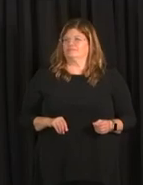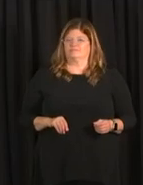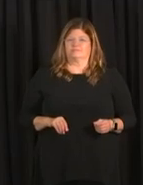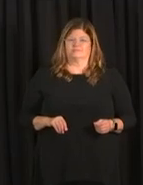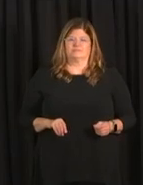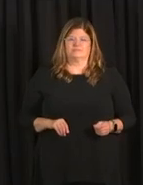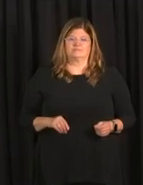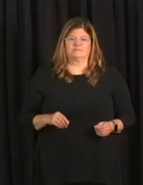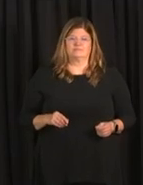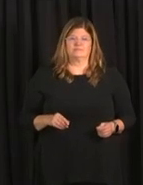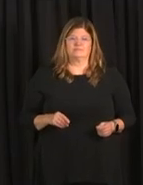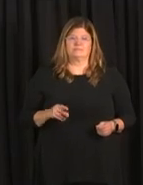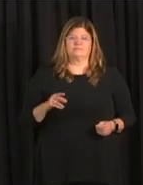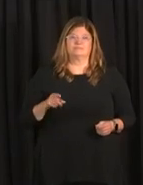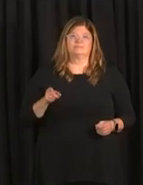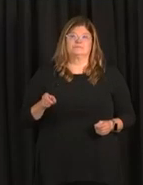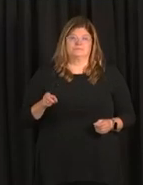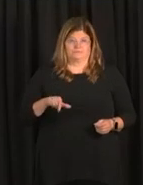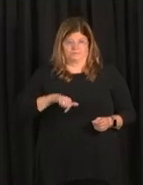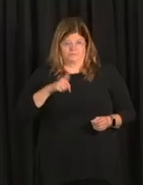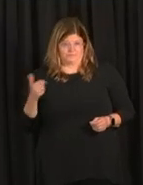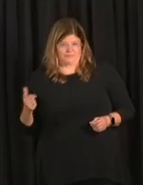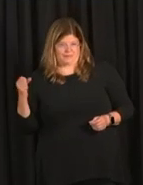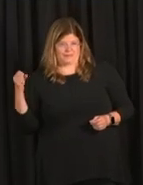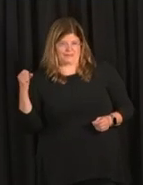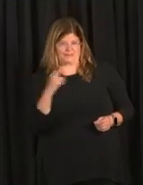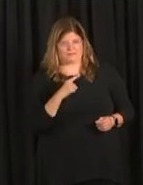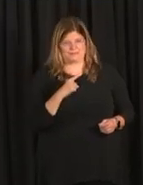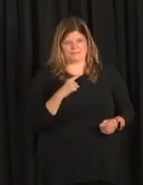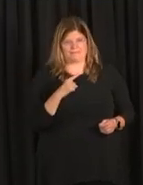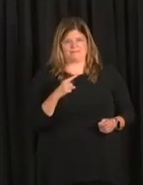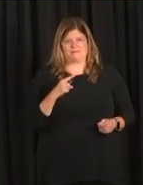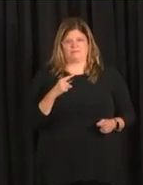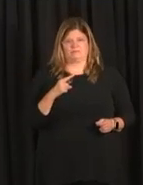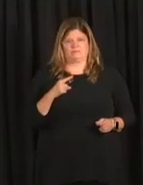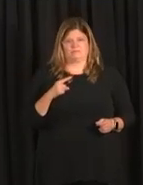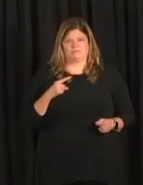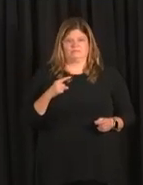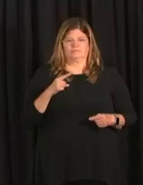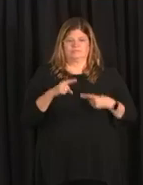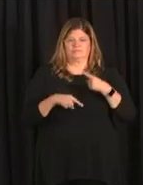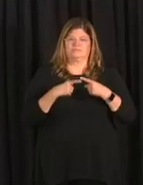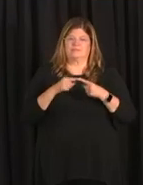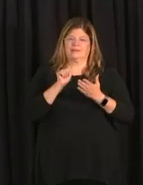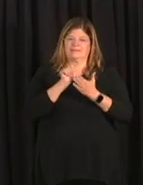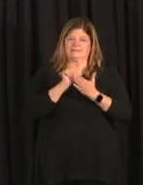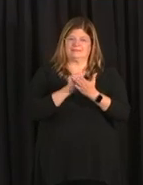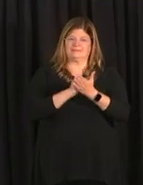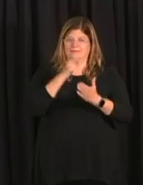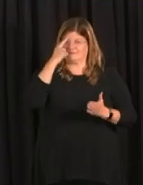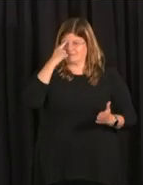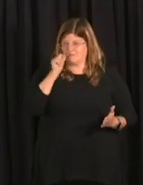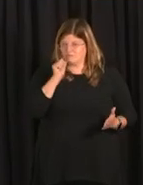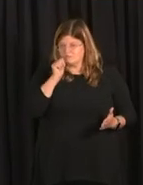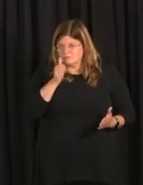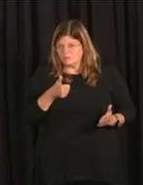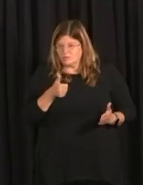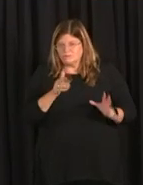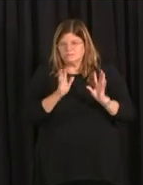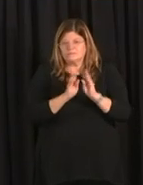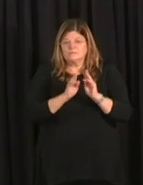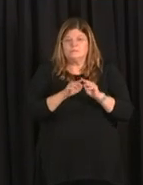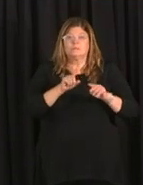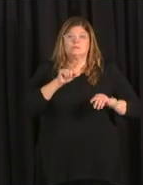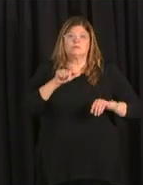I think I saw another hand, yes. Chairman Mendelson, if I could ask about something that's not on the agenda for tomorrow, but there is a group that